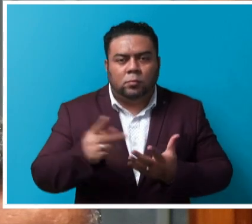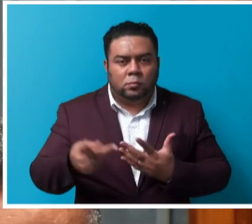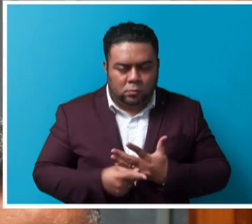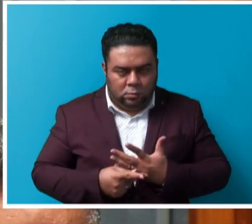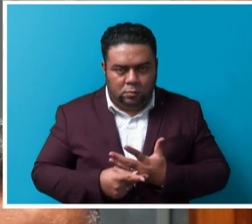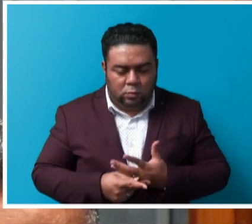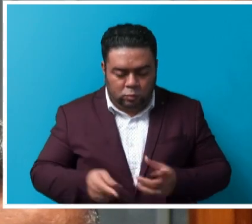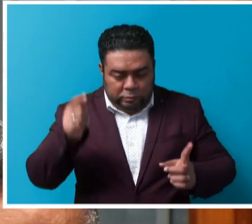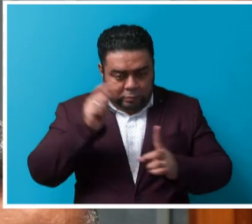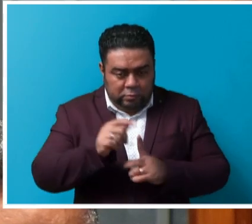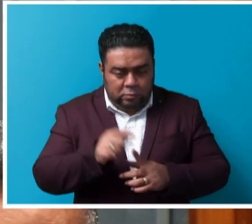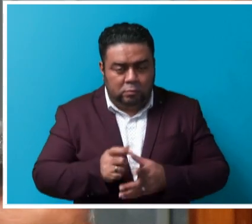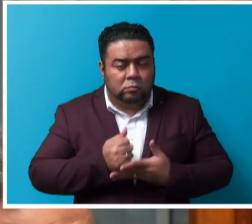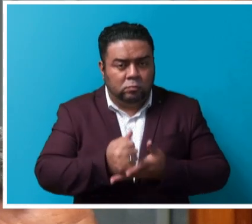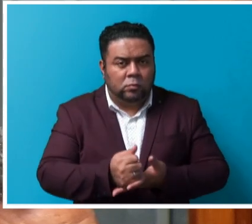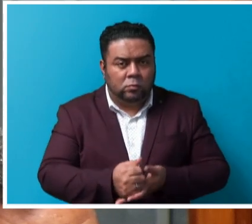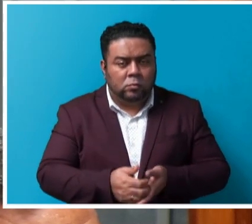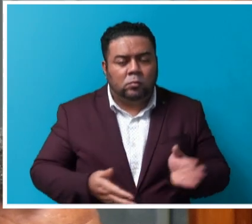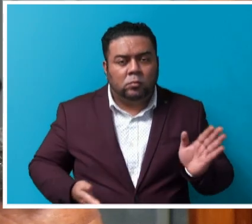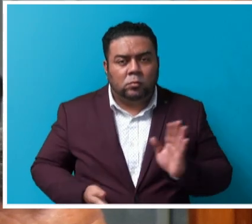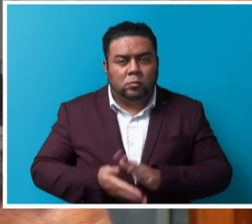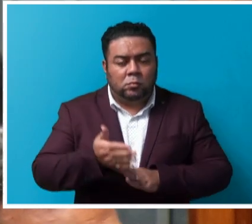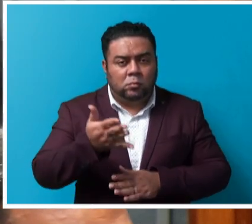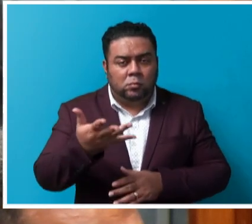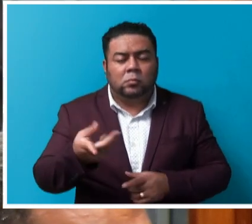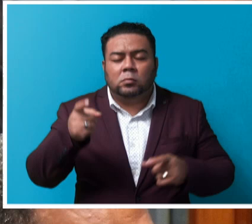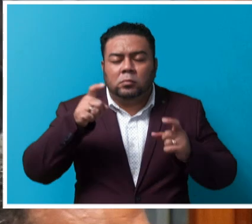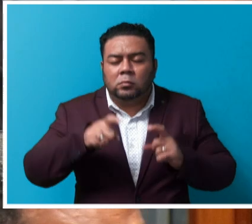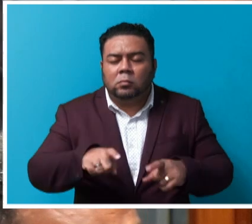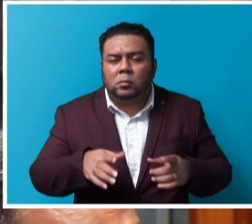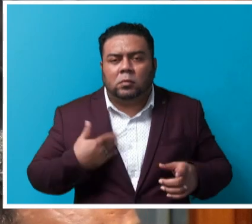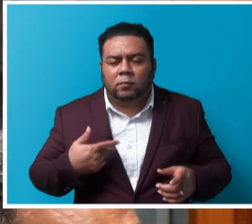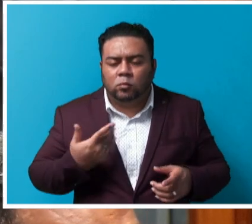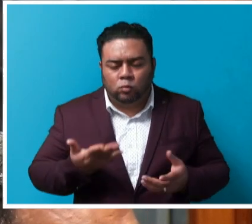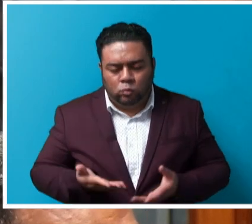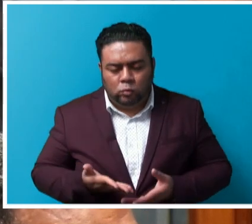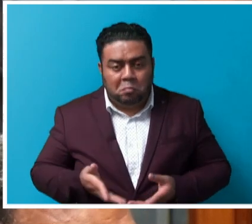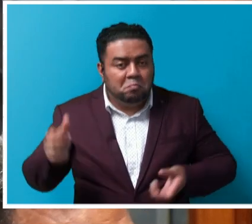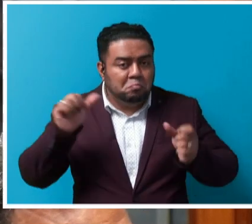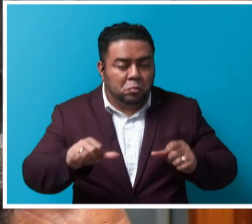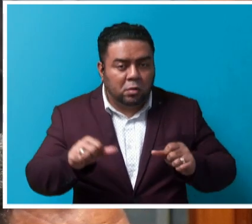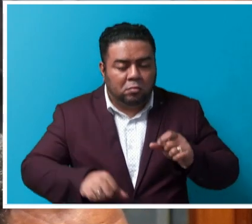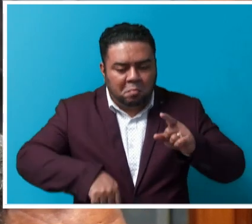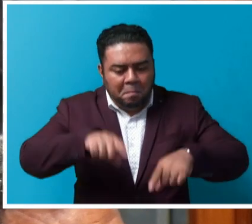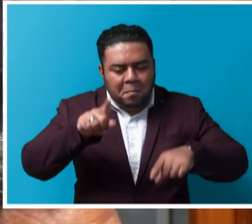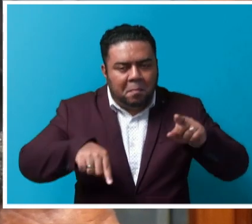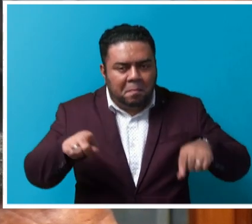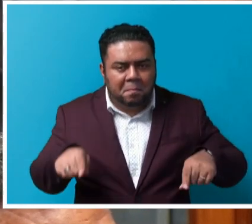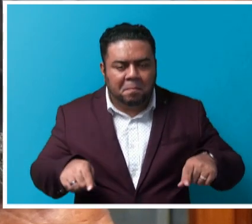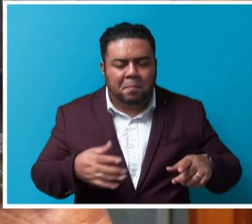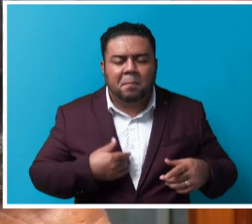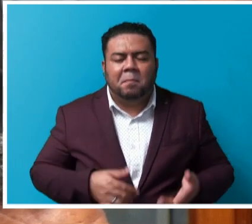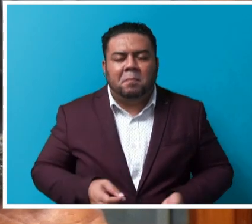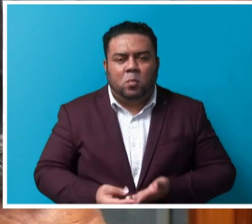with targeted support to enhance sustainable livelihoods, protect biodiversity, and build